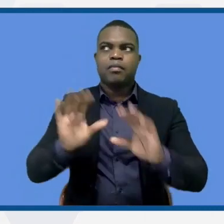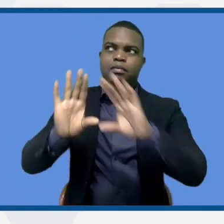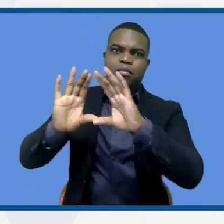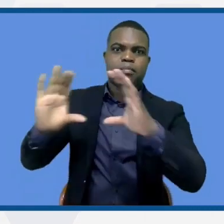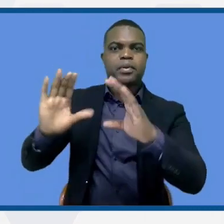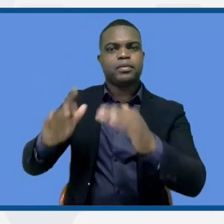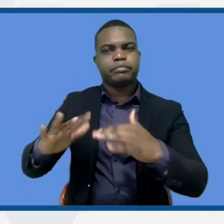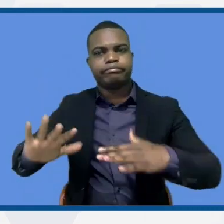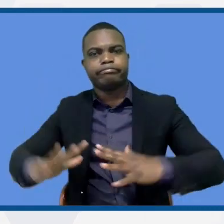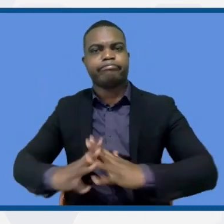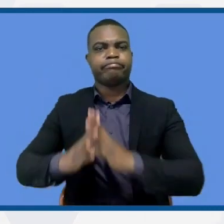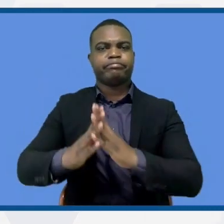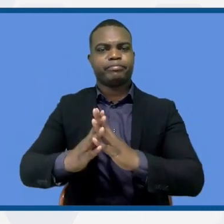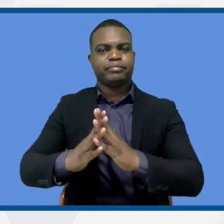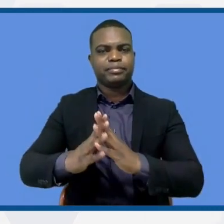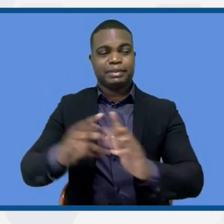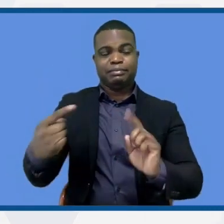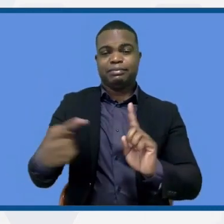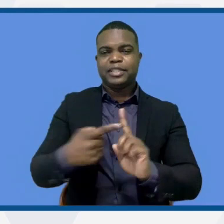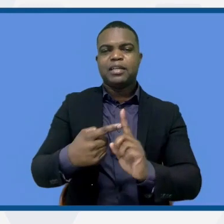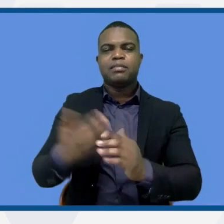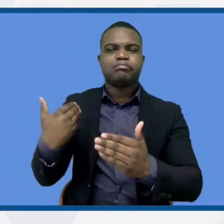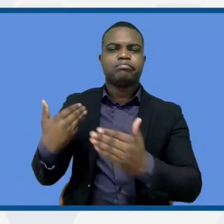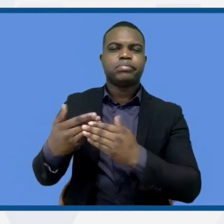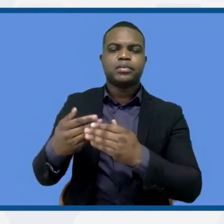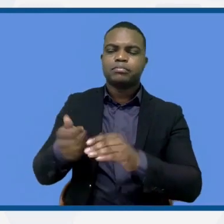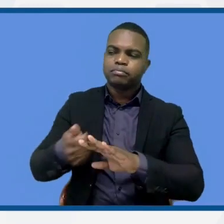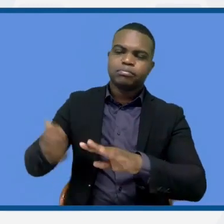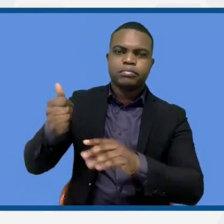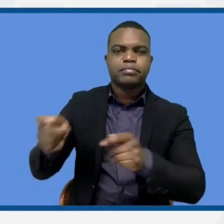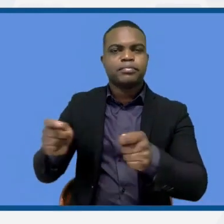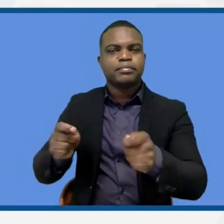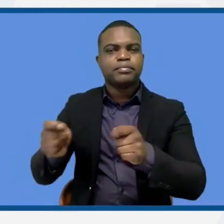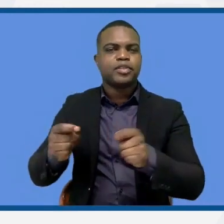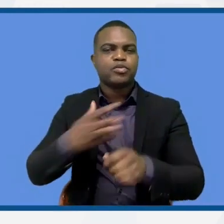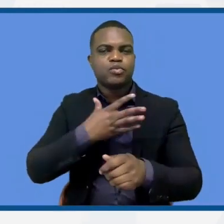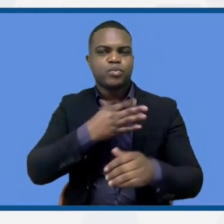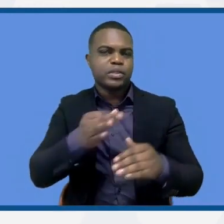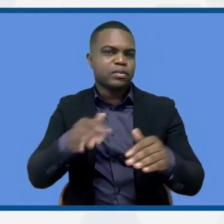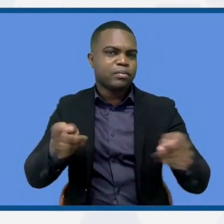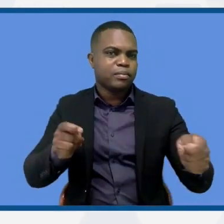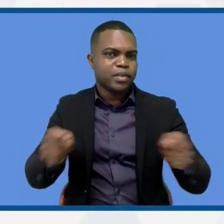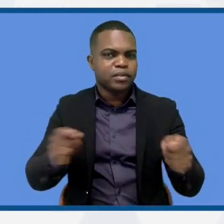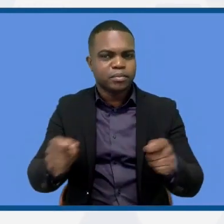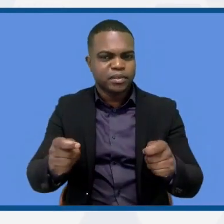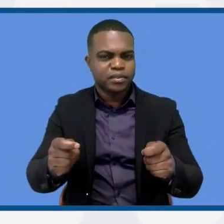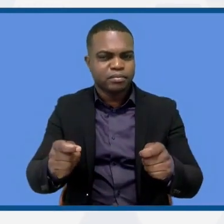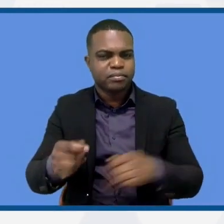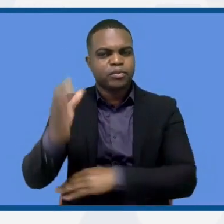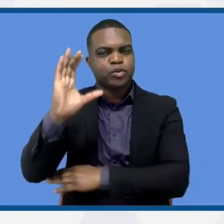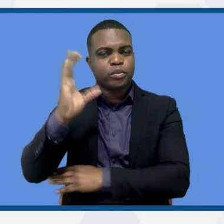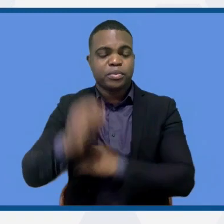of Earthquake Engineering, and in 2004, he was awarded the UN Sasakawa Prize for his